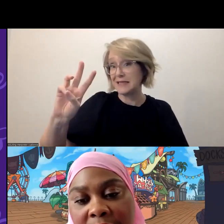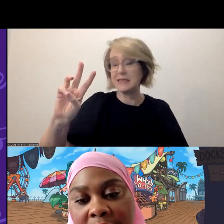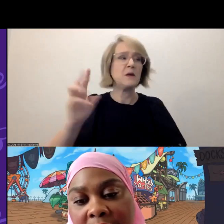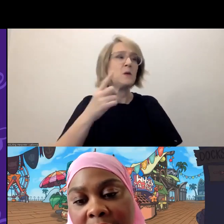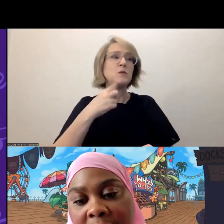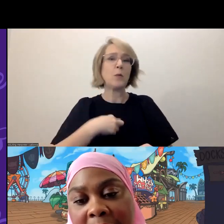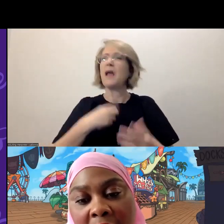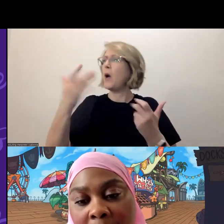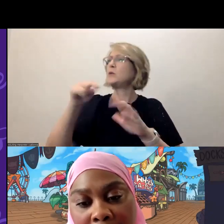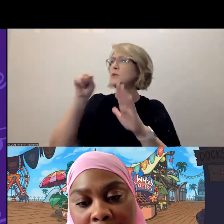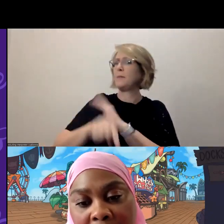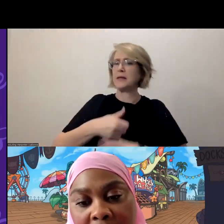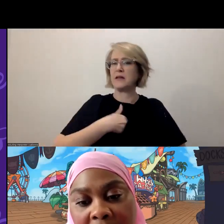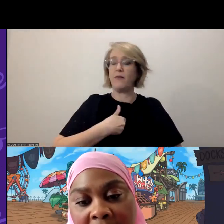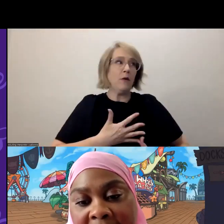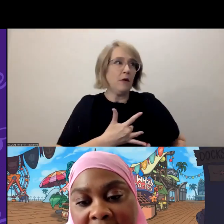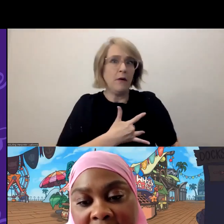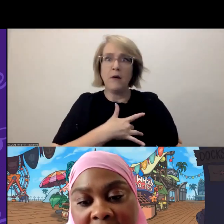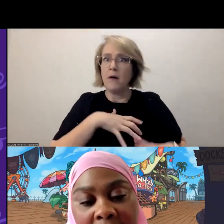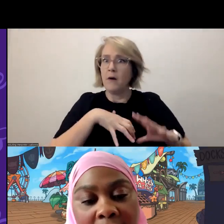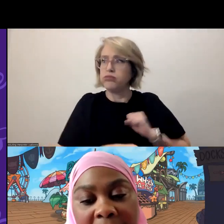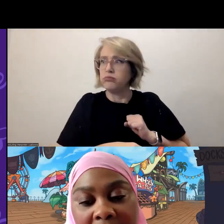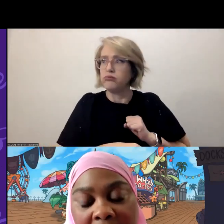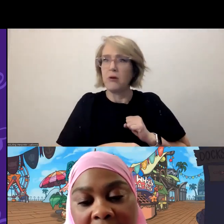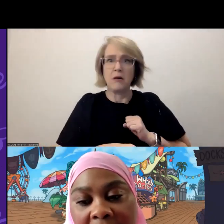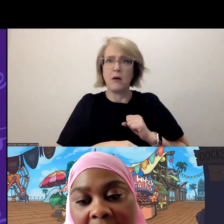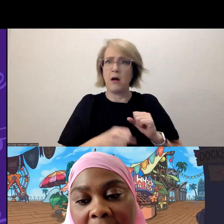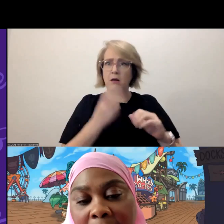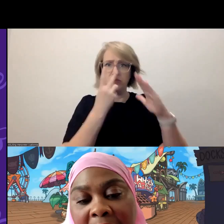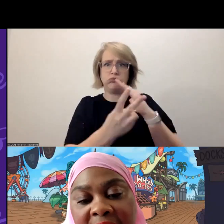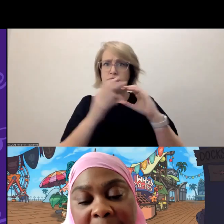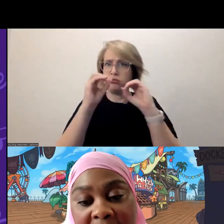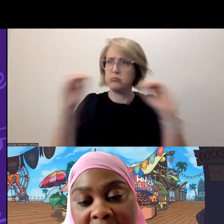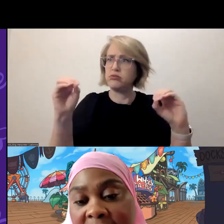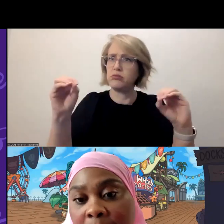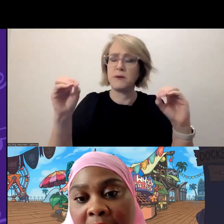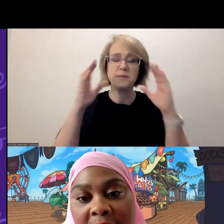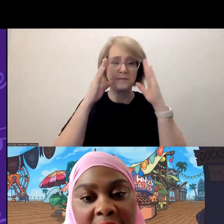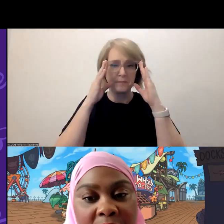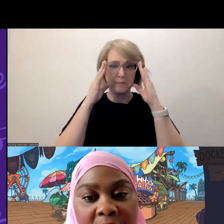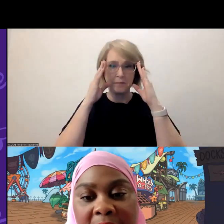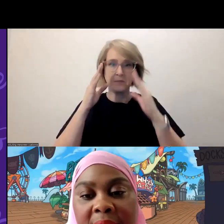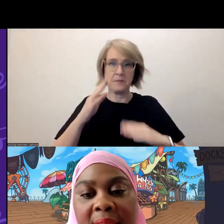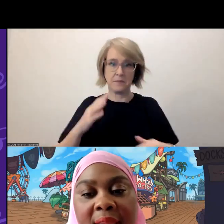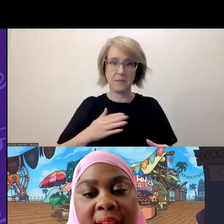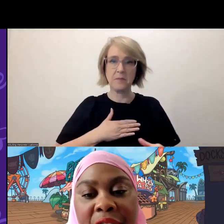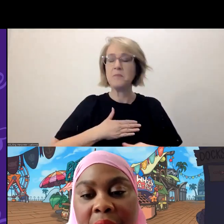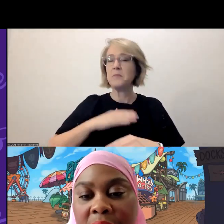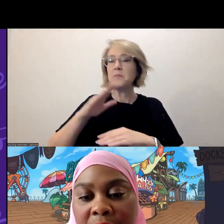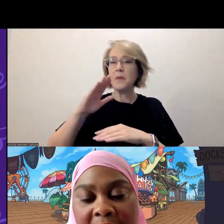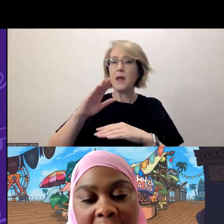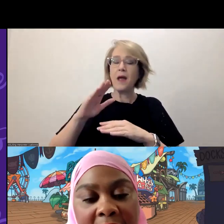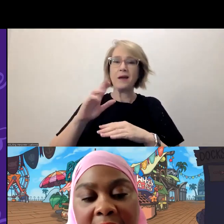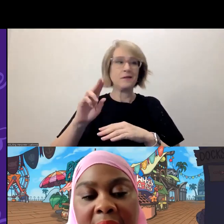himself. My heart broke. I didn't see it coming. because of my son's disability, he was on Medicaid.